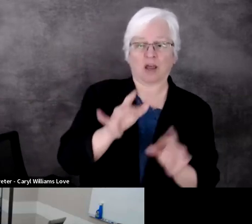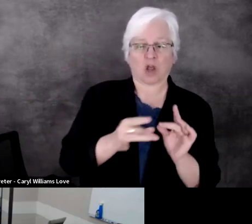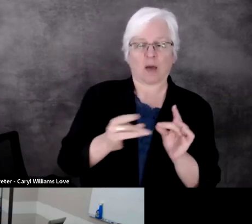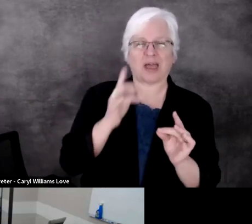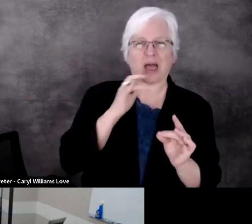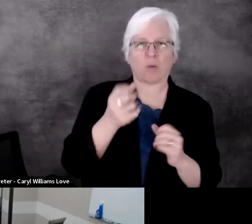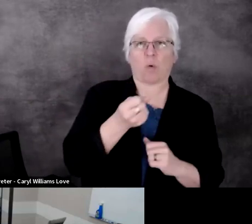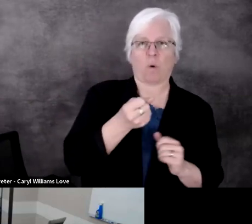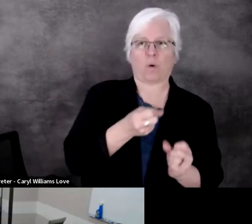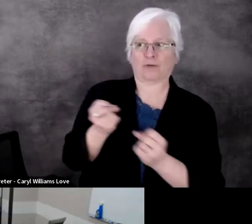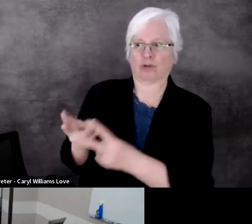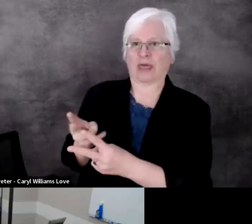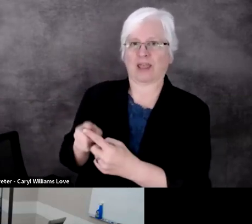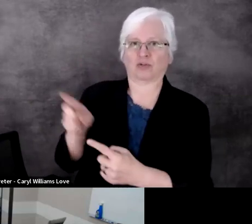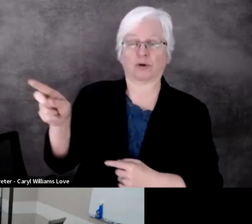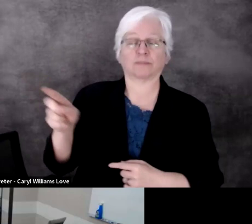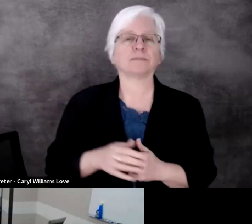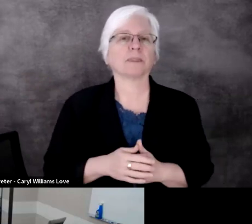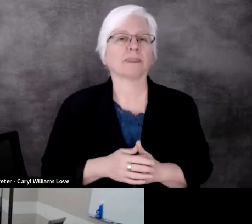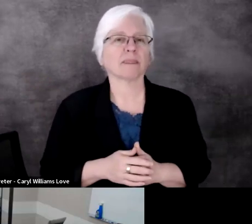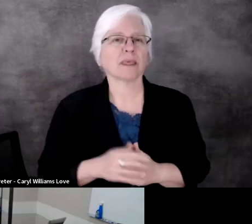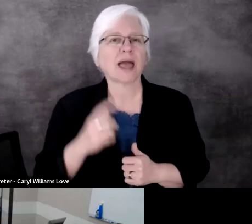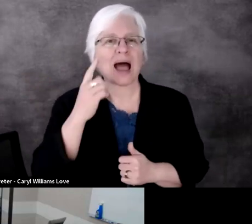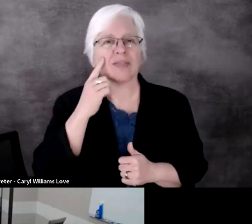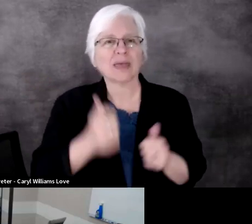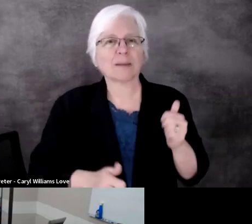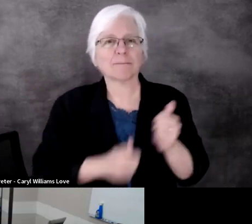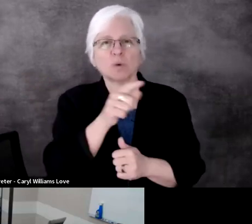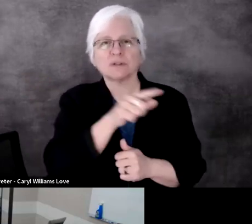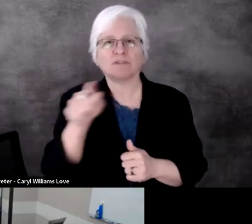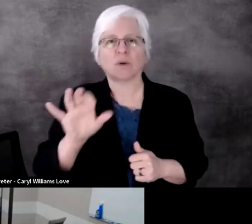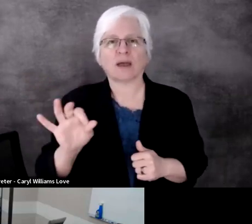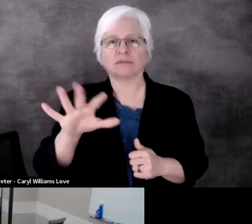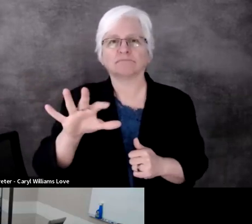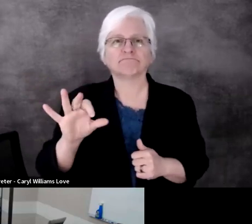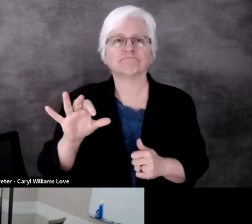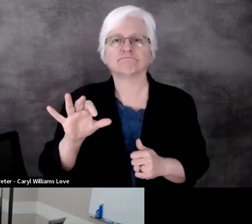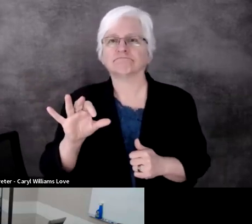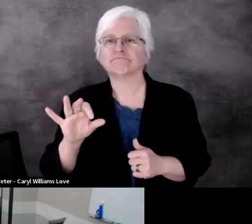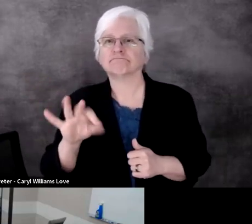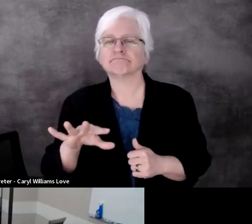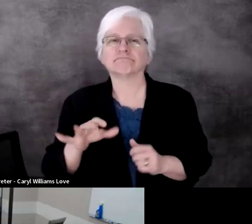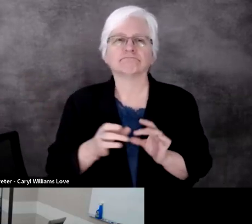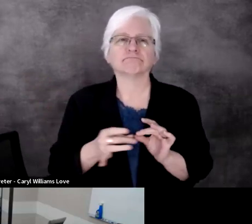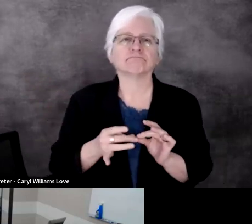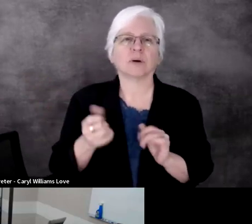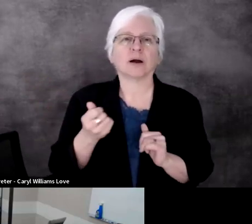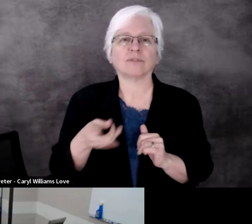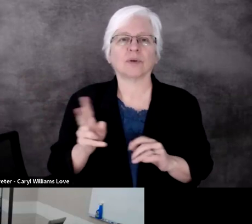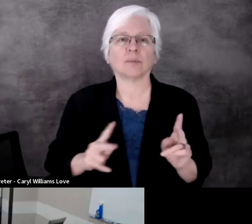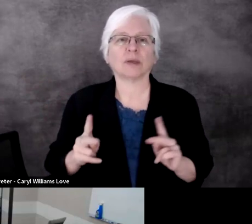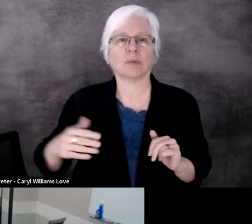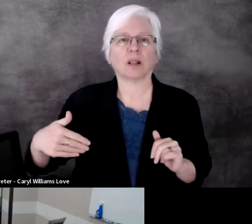her. I think I've heard from most of you. There's a few folks left who haven't spoken